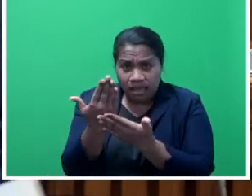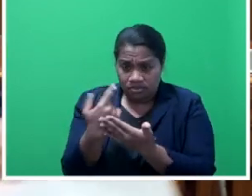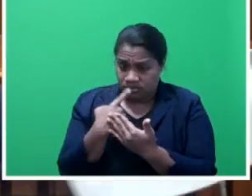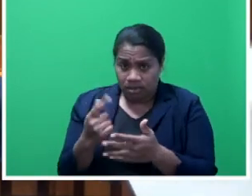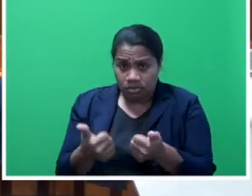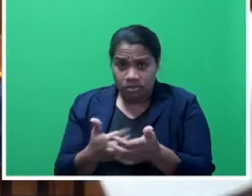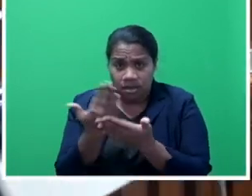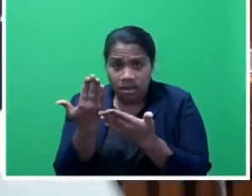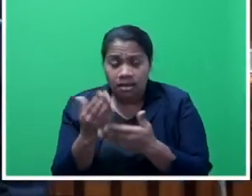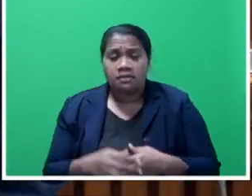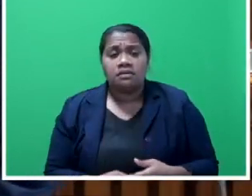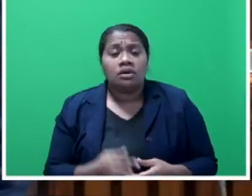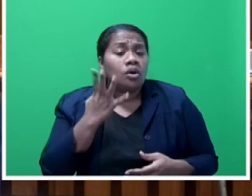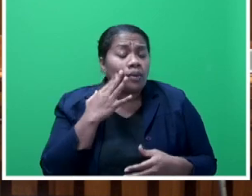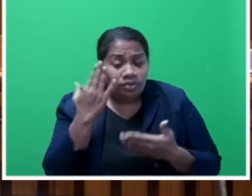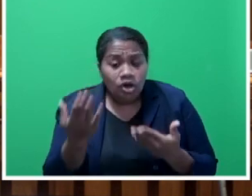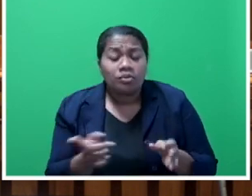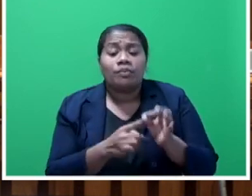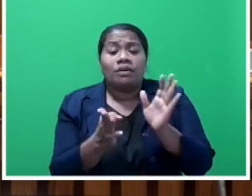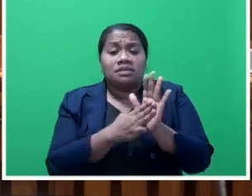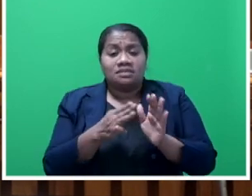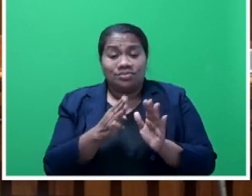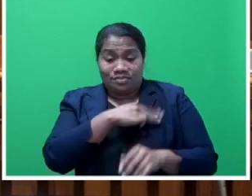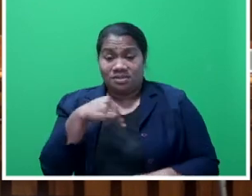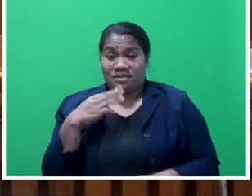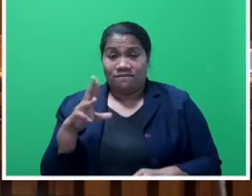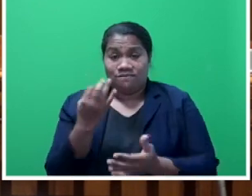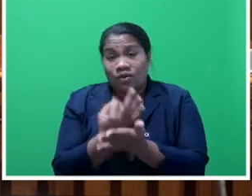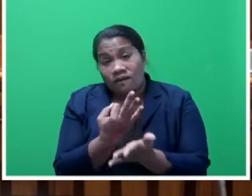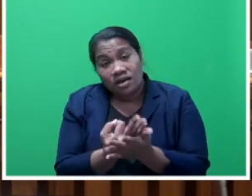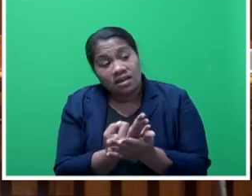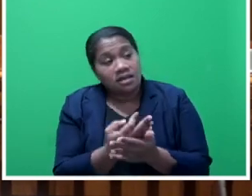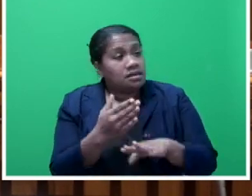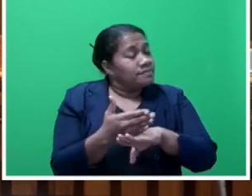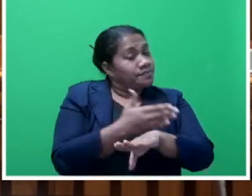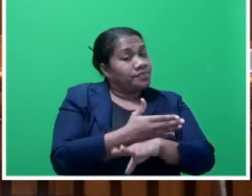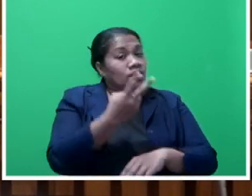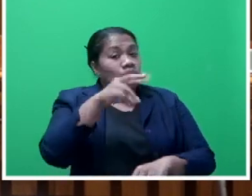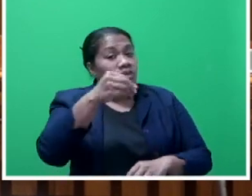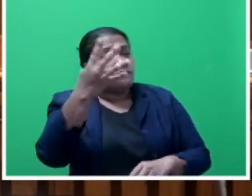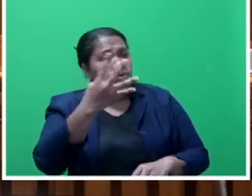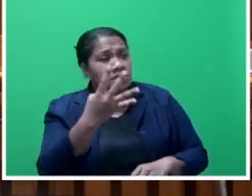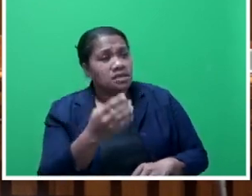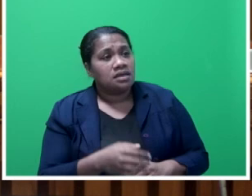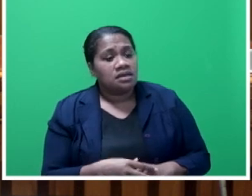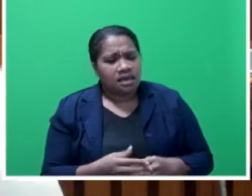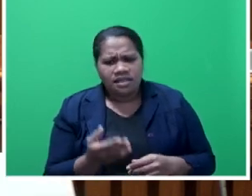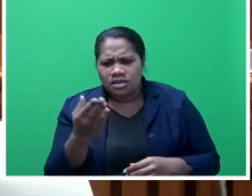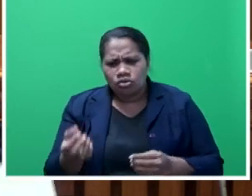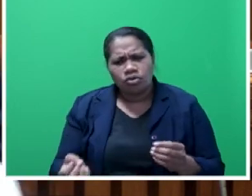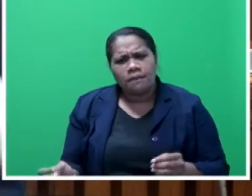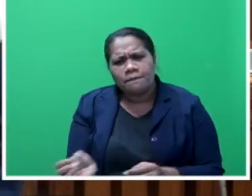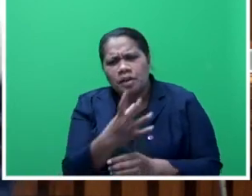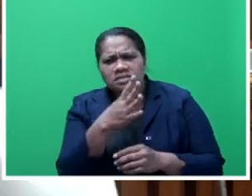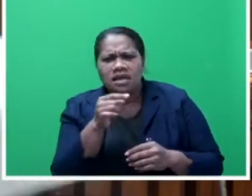sir. When Honorable Prime Minister was Minister for Finance prior to 2014, and even post that, hundreds